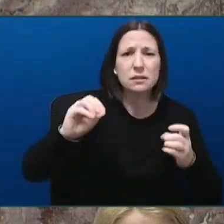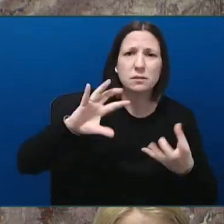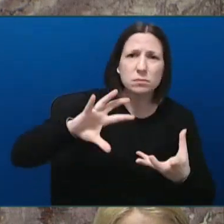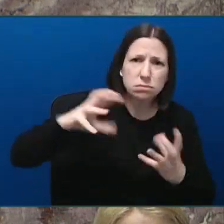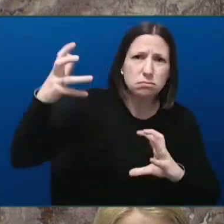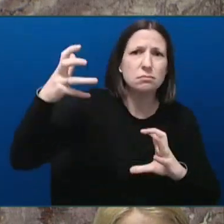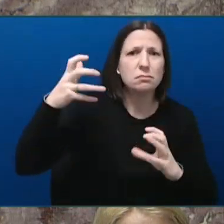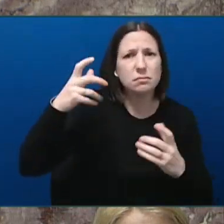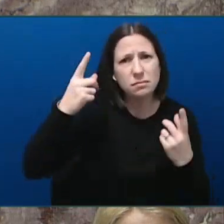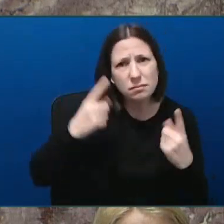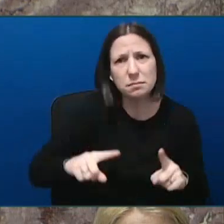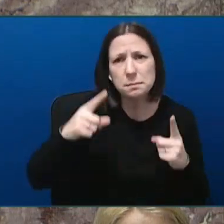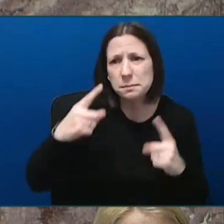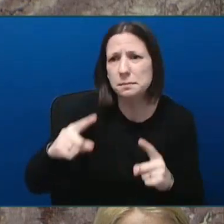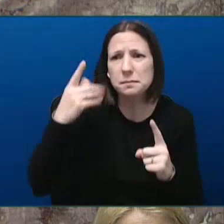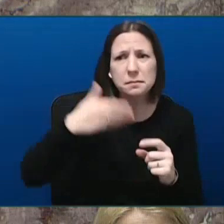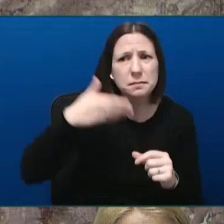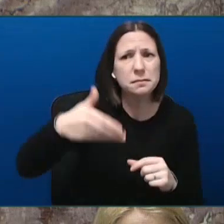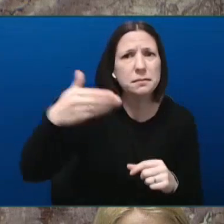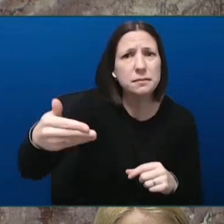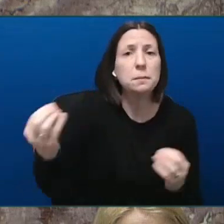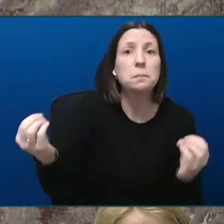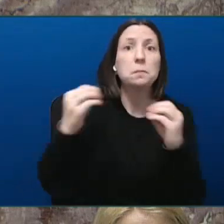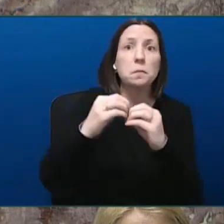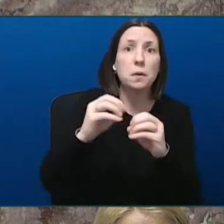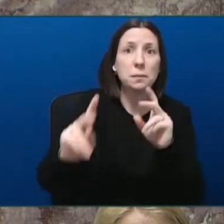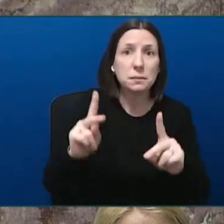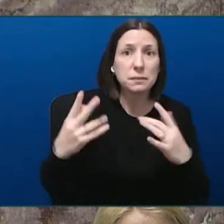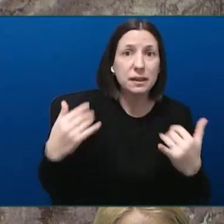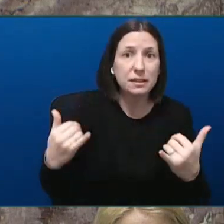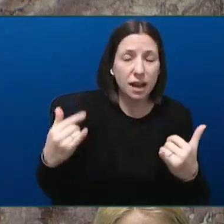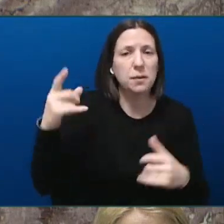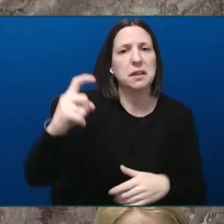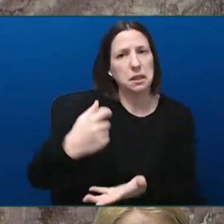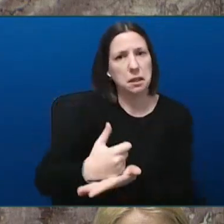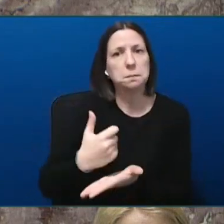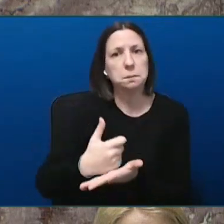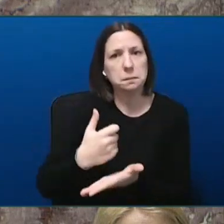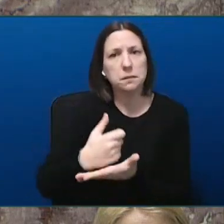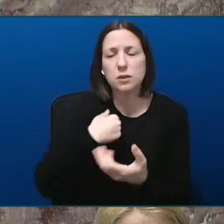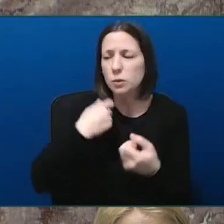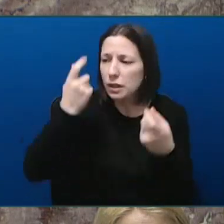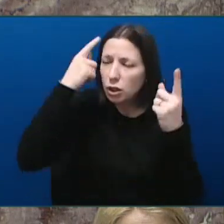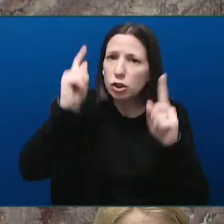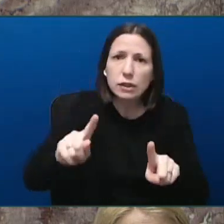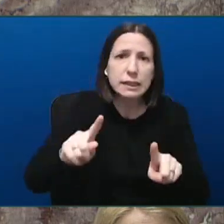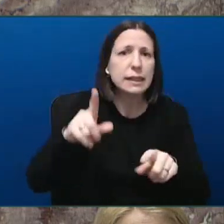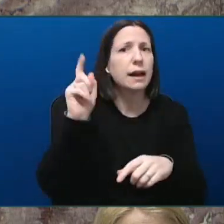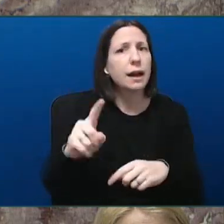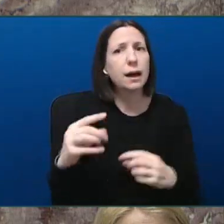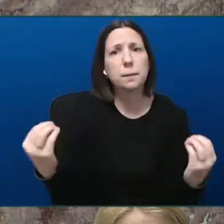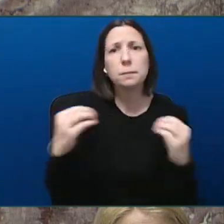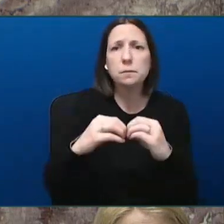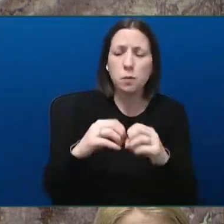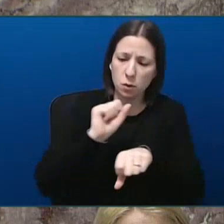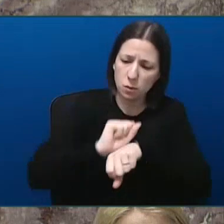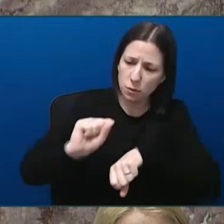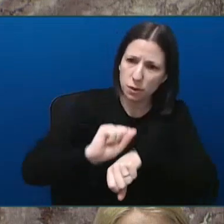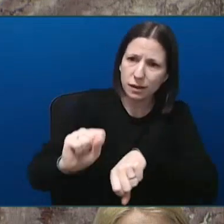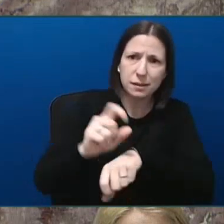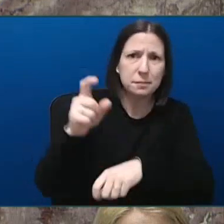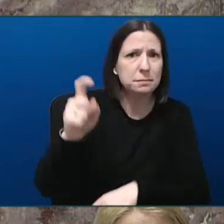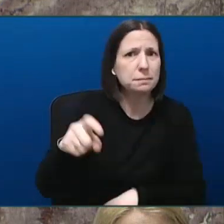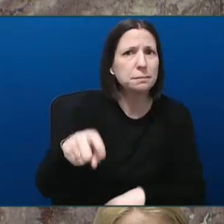to continue that work. We agree that there is more work that needs to be done. We agree and are very grateful,